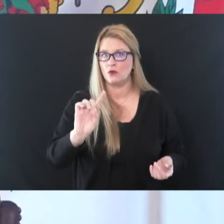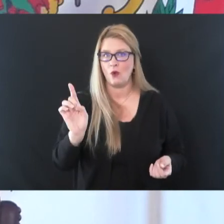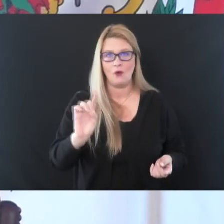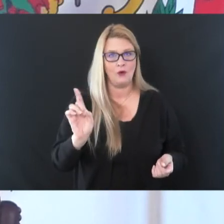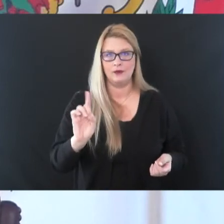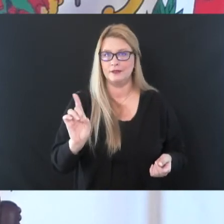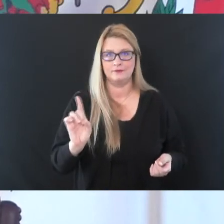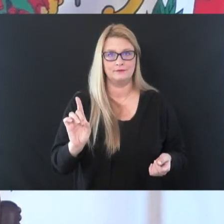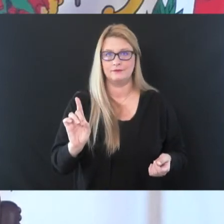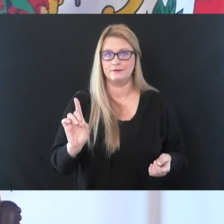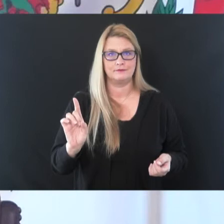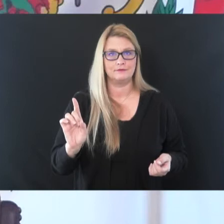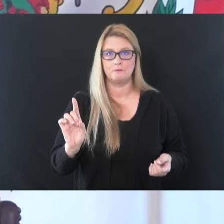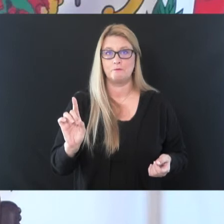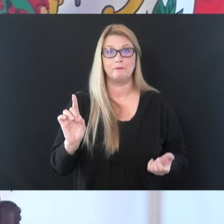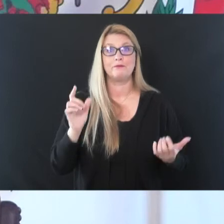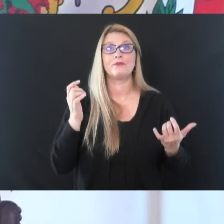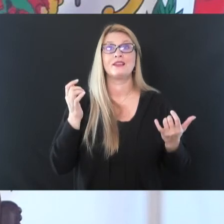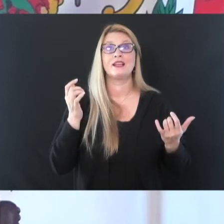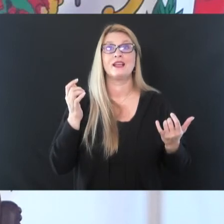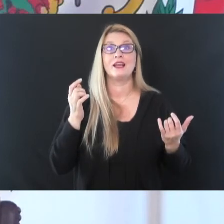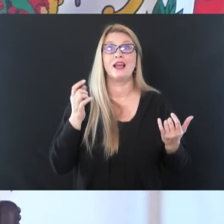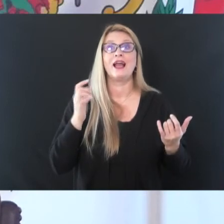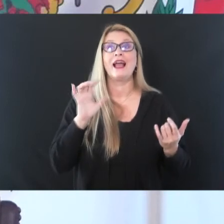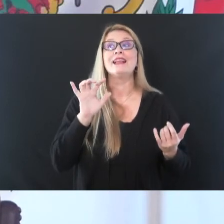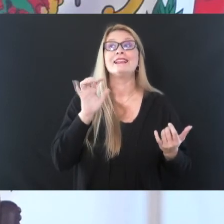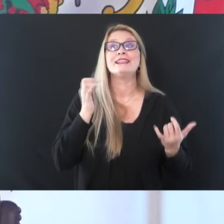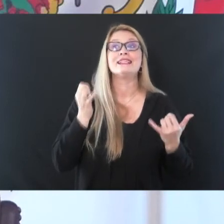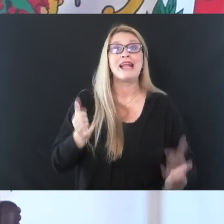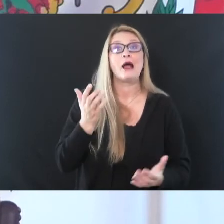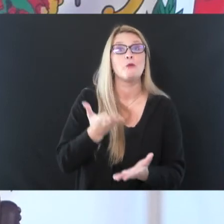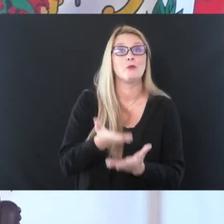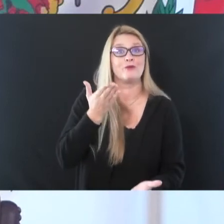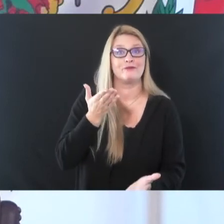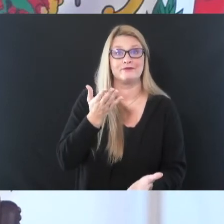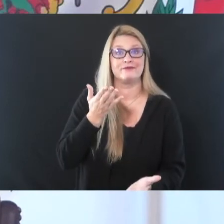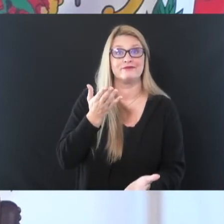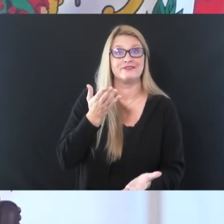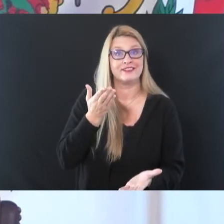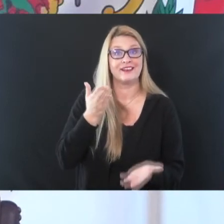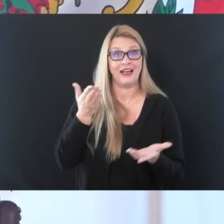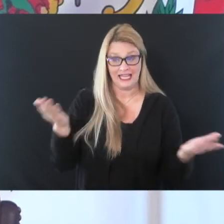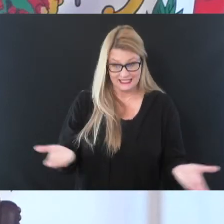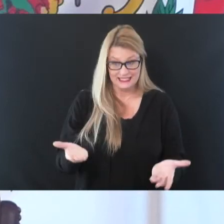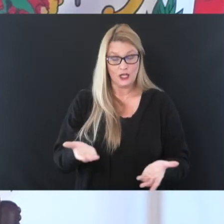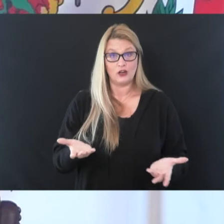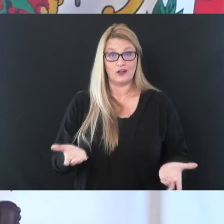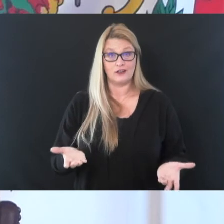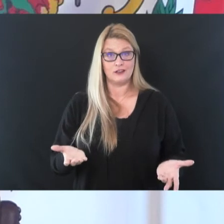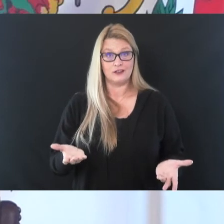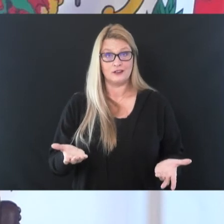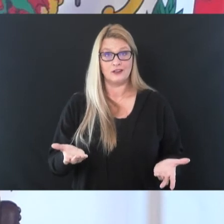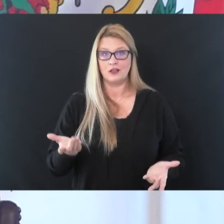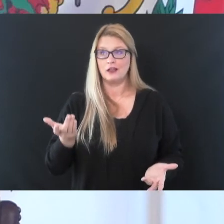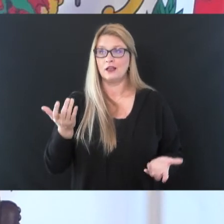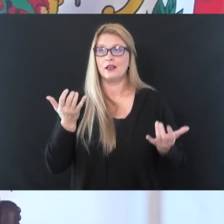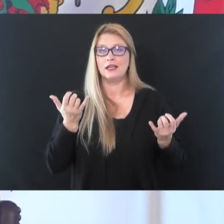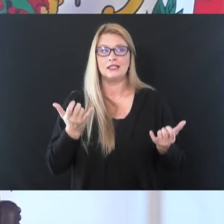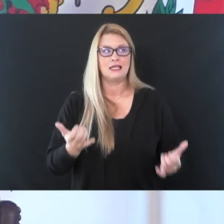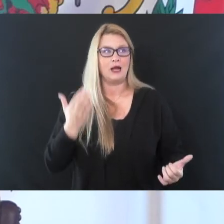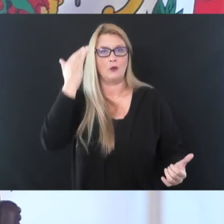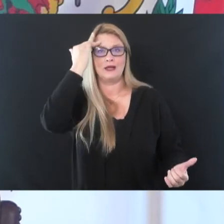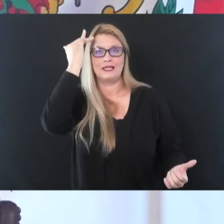America. Well, it bit a lot of people, did it not? And now we have bridged ourselves with that